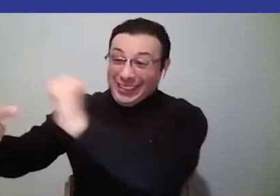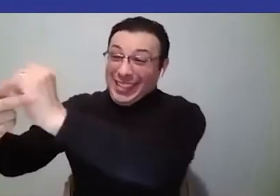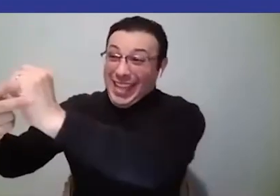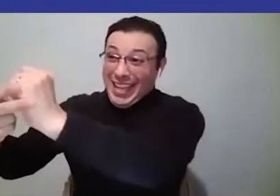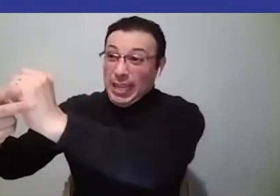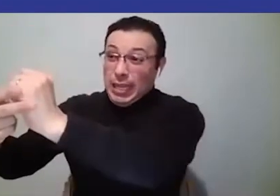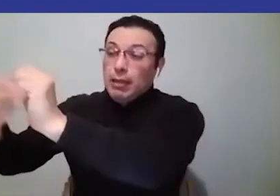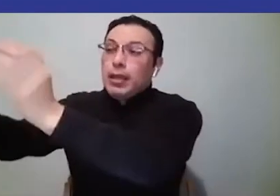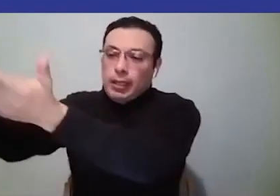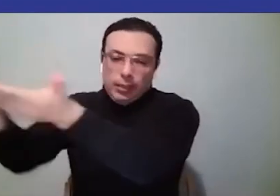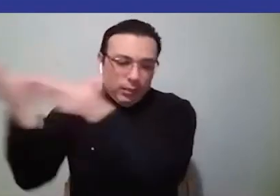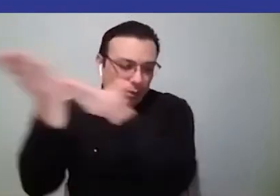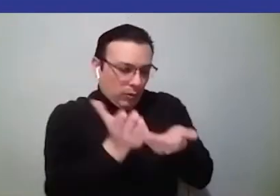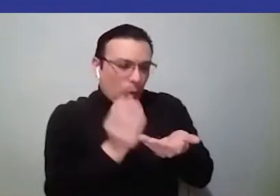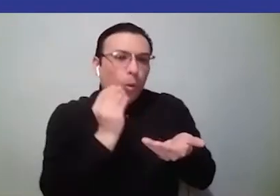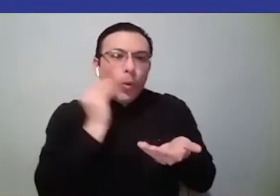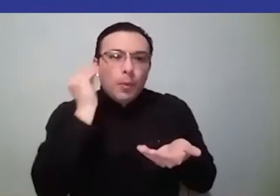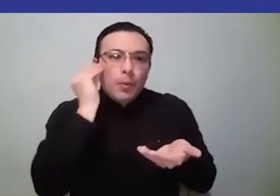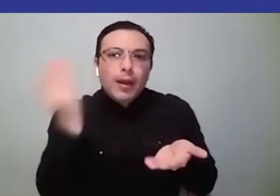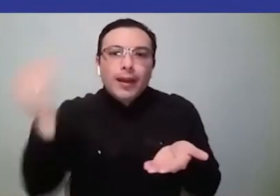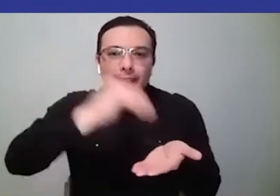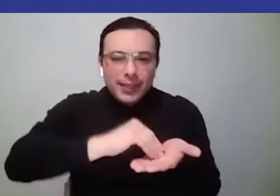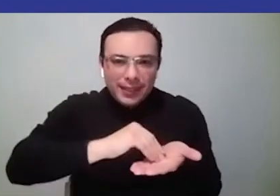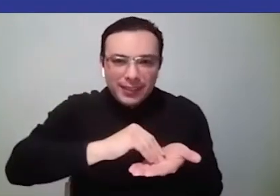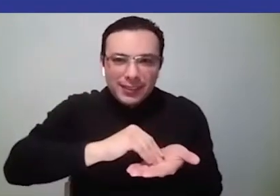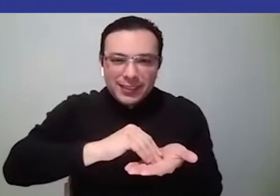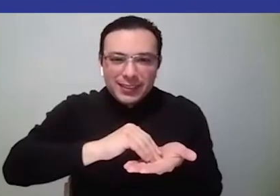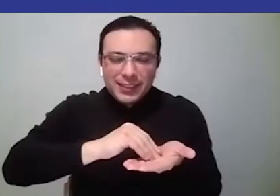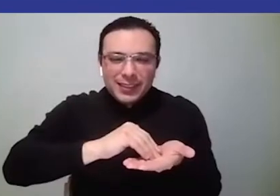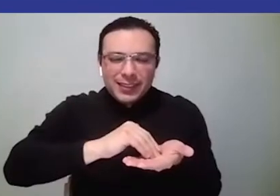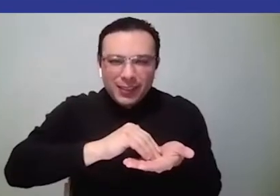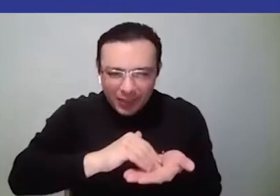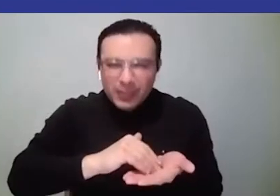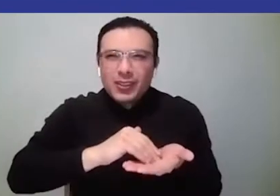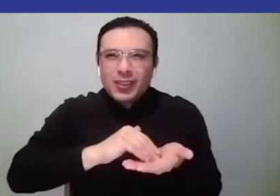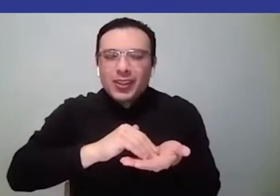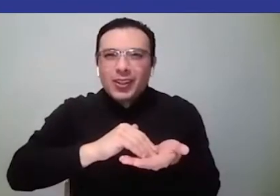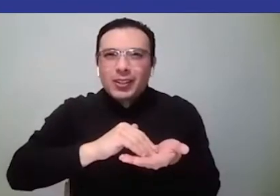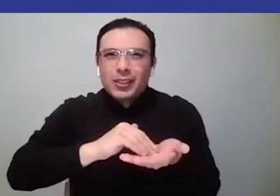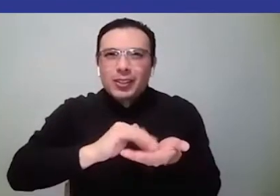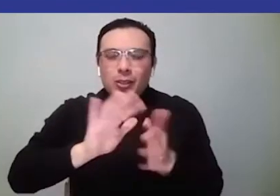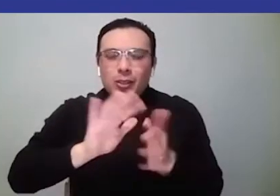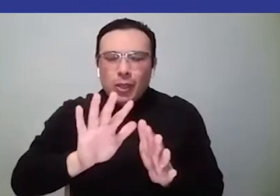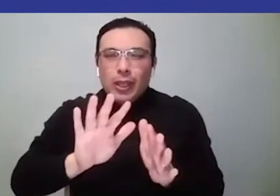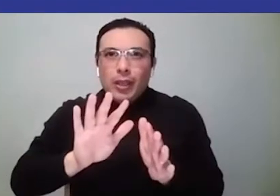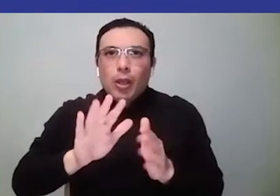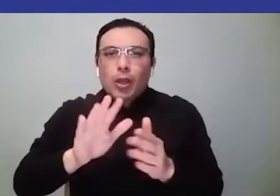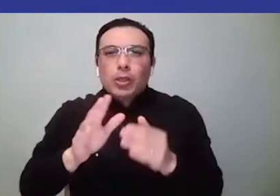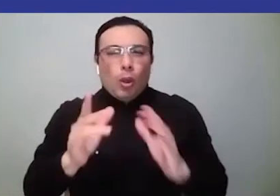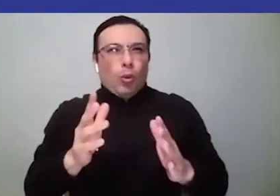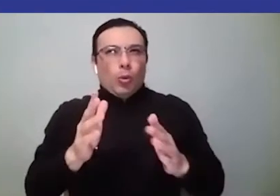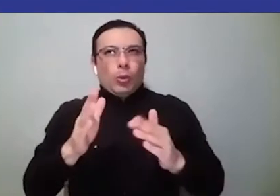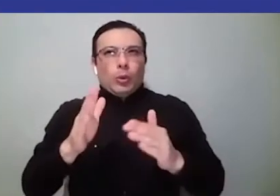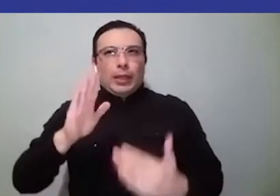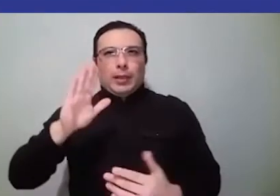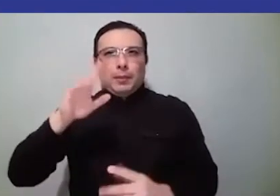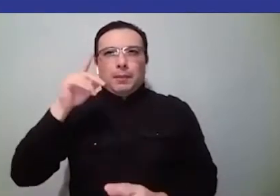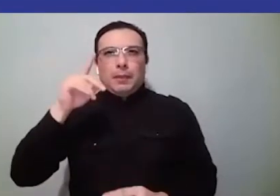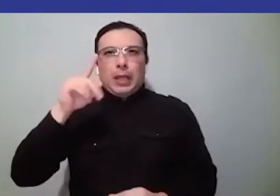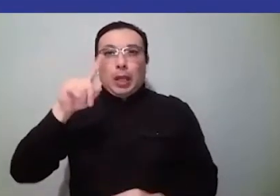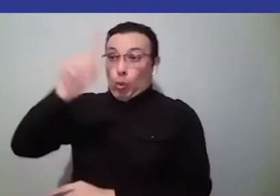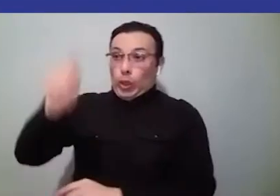create, like is that the is that the most important thing? Like, is that one of the most important things